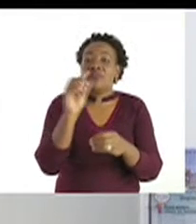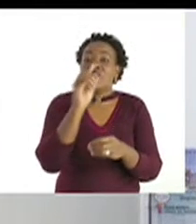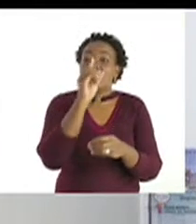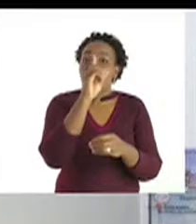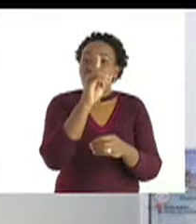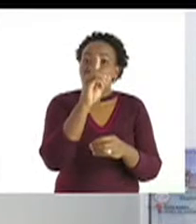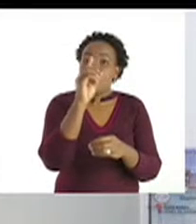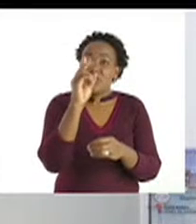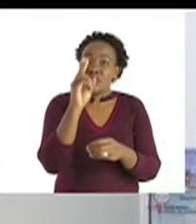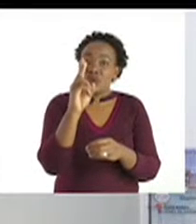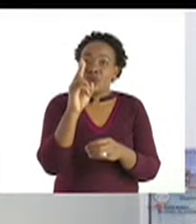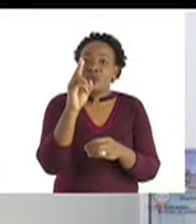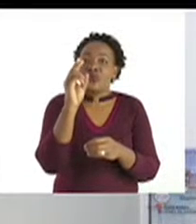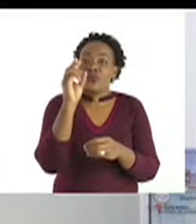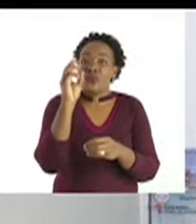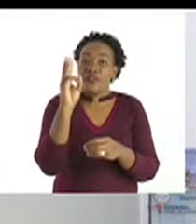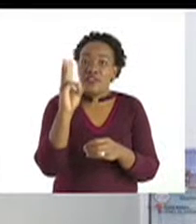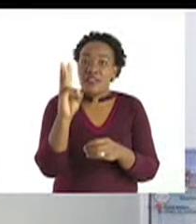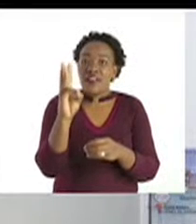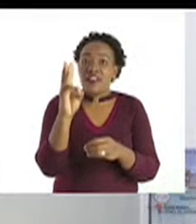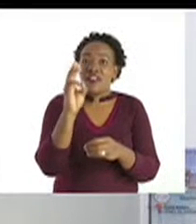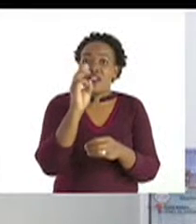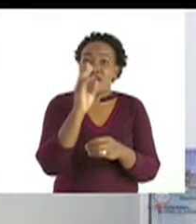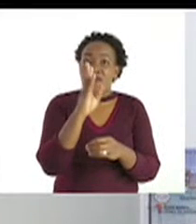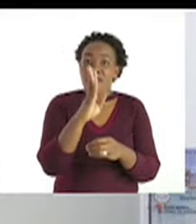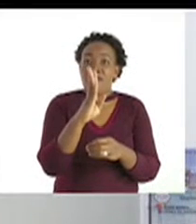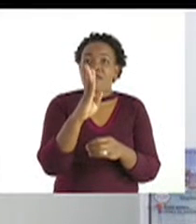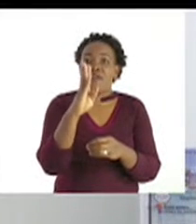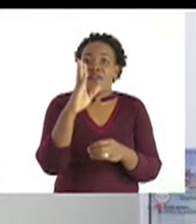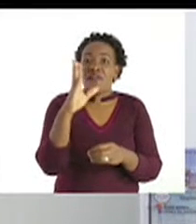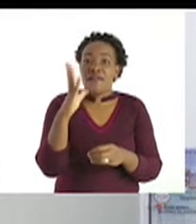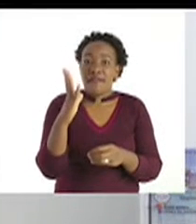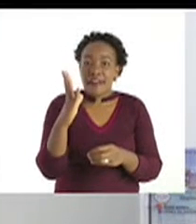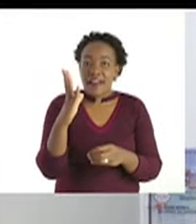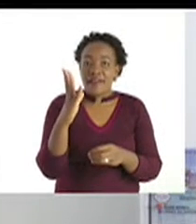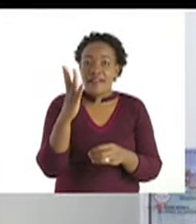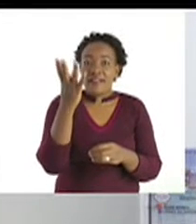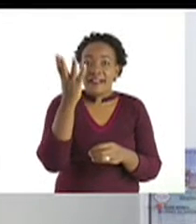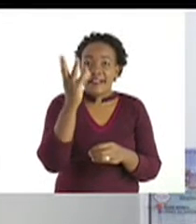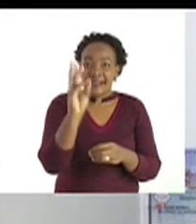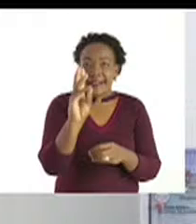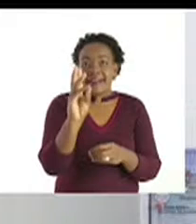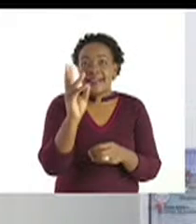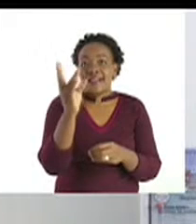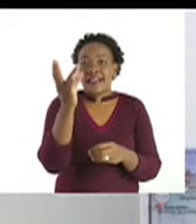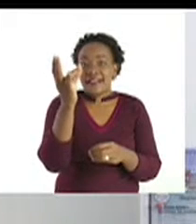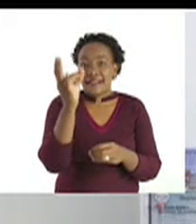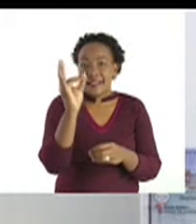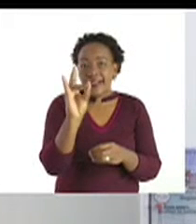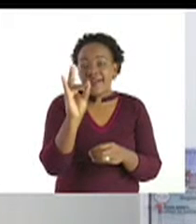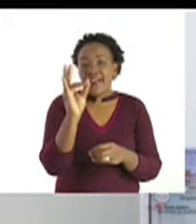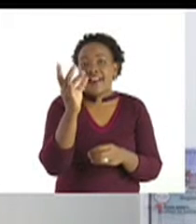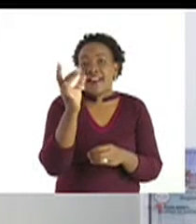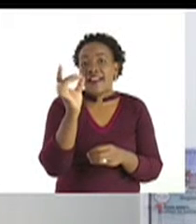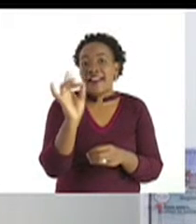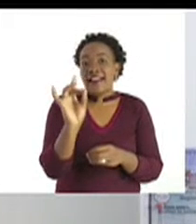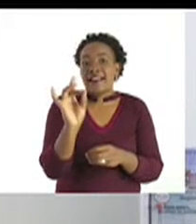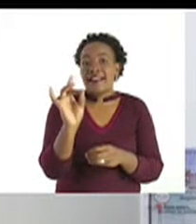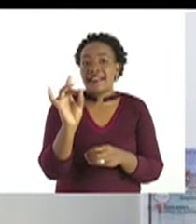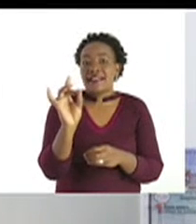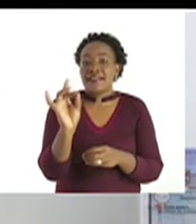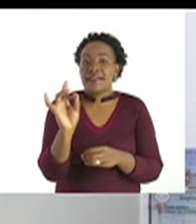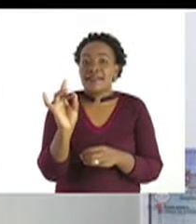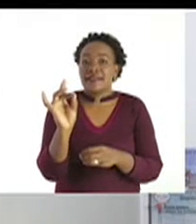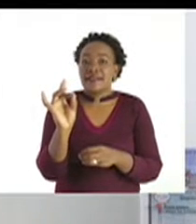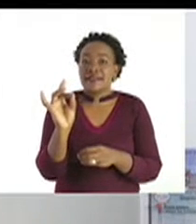circle, 1, 2, 3, 4, 5, 6, 7,